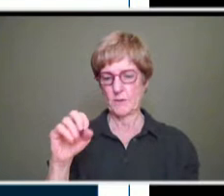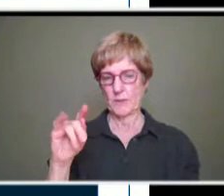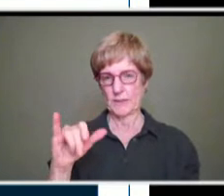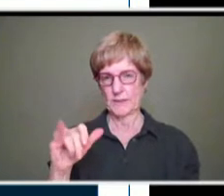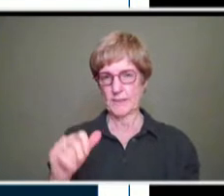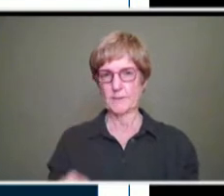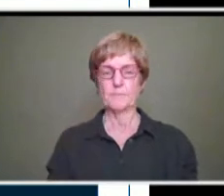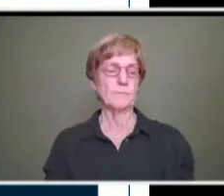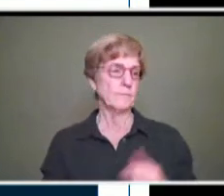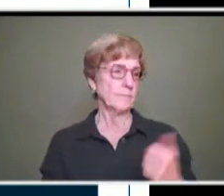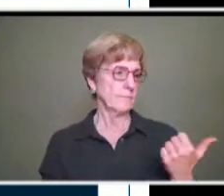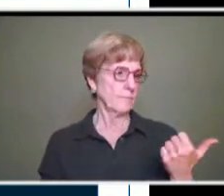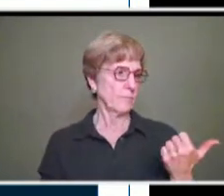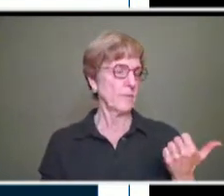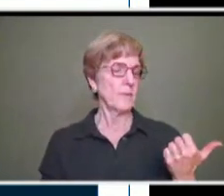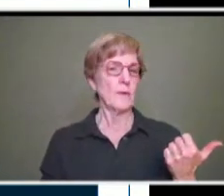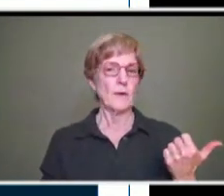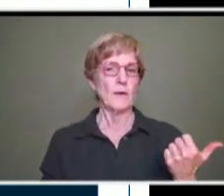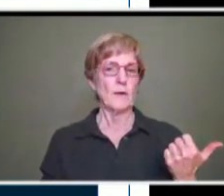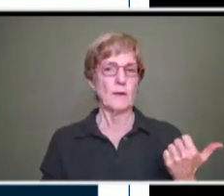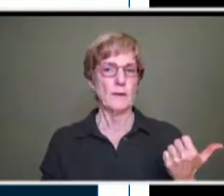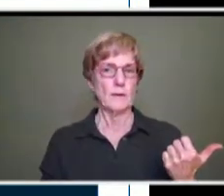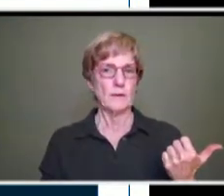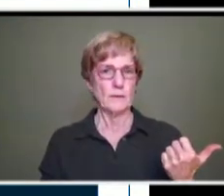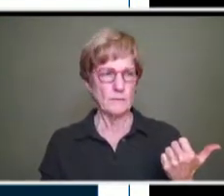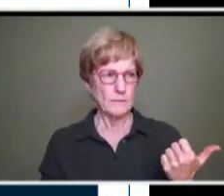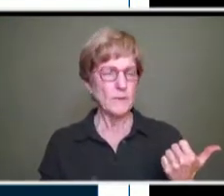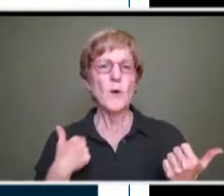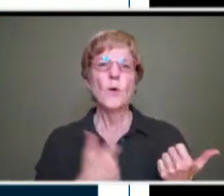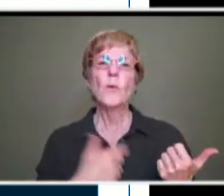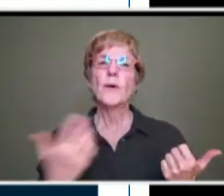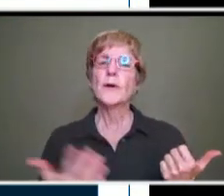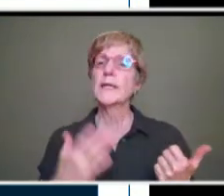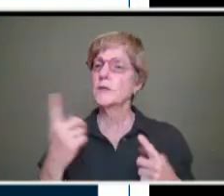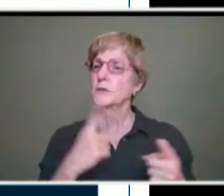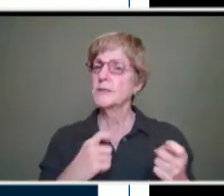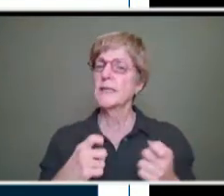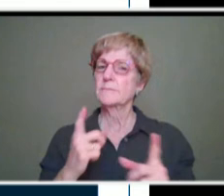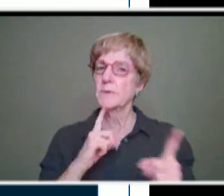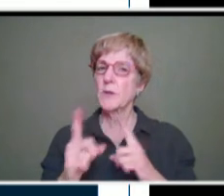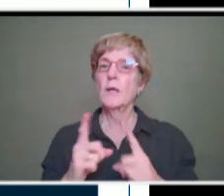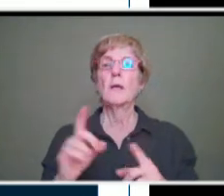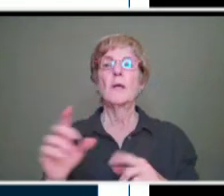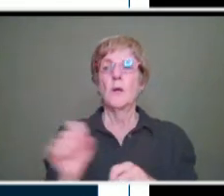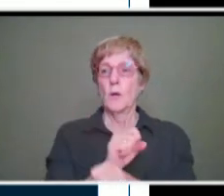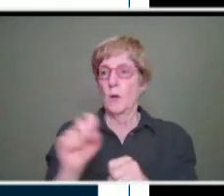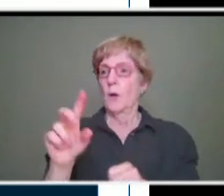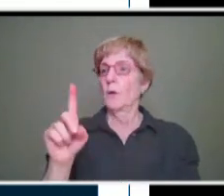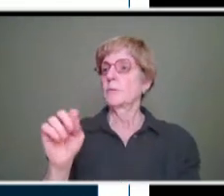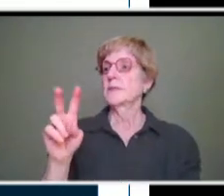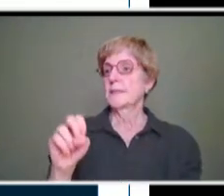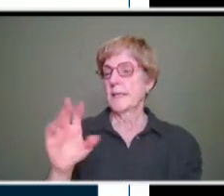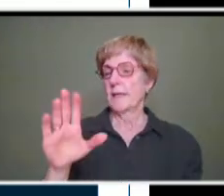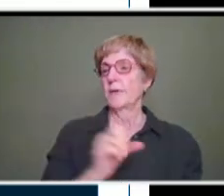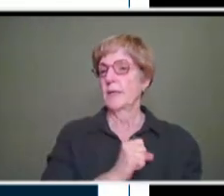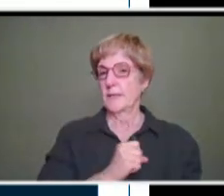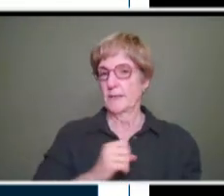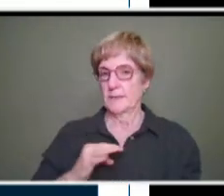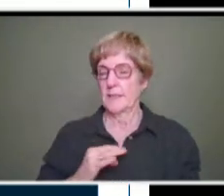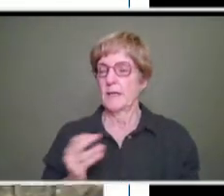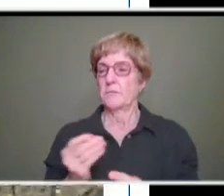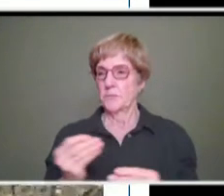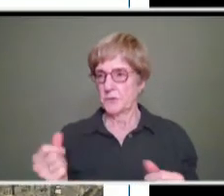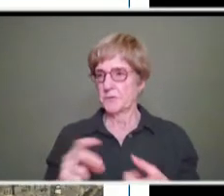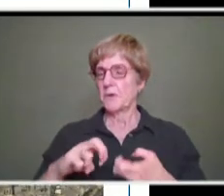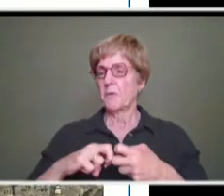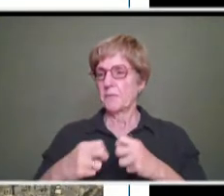really Partners his Wade Woodworth he's available to answer questions we will work continue to work with Dave and his staff to resolve the remaining